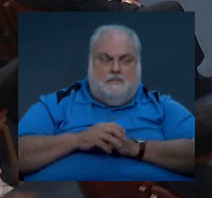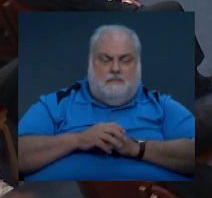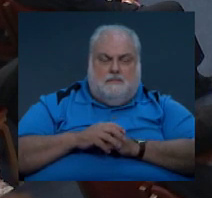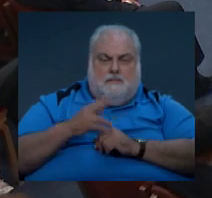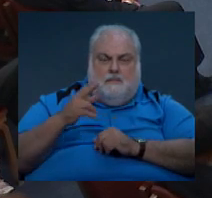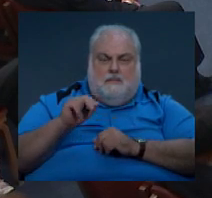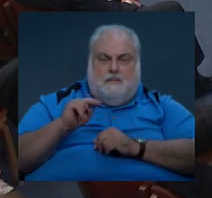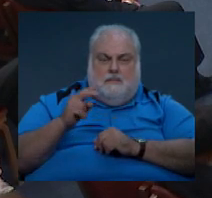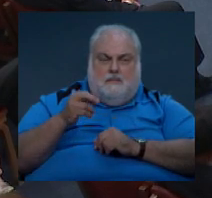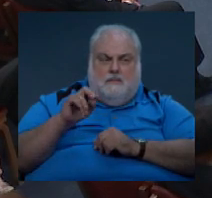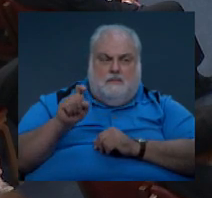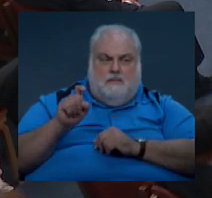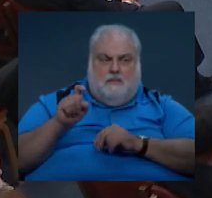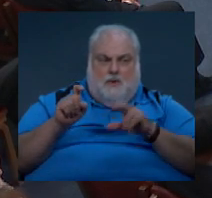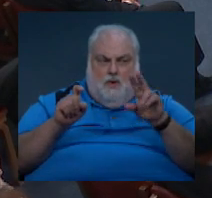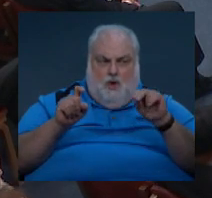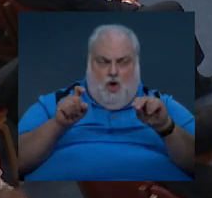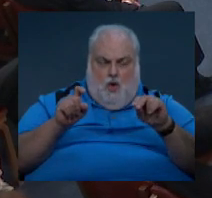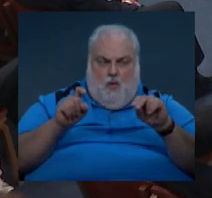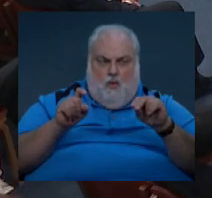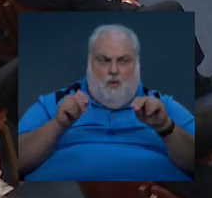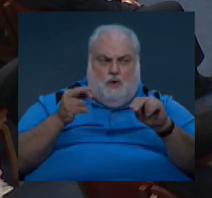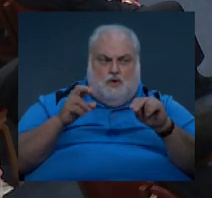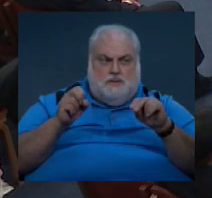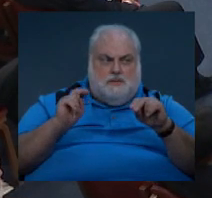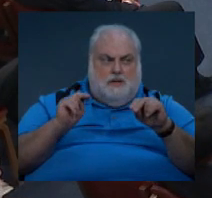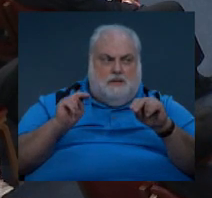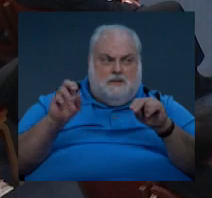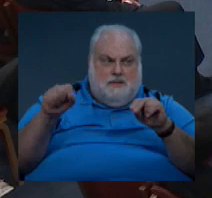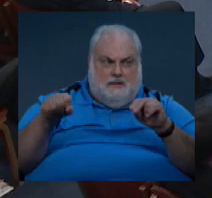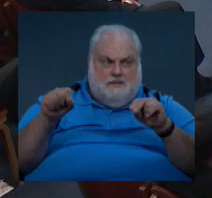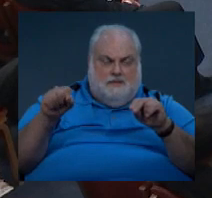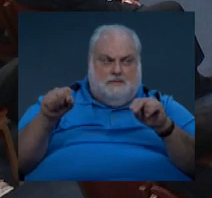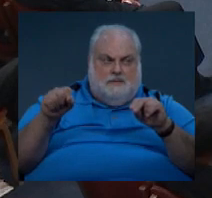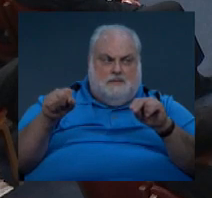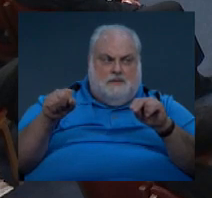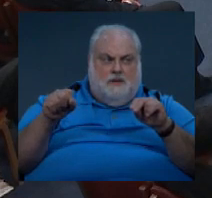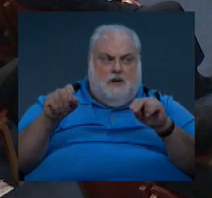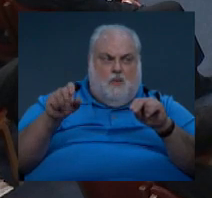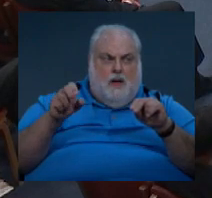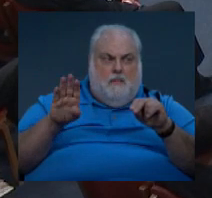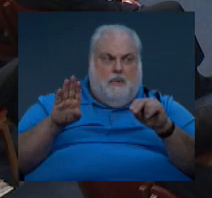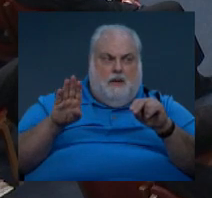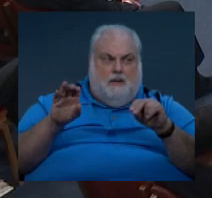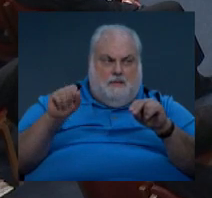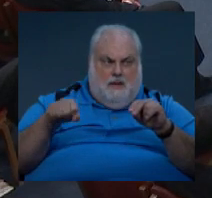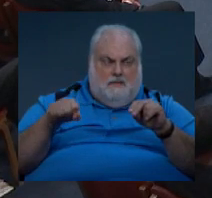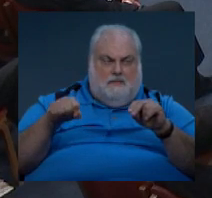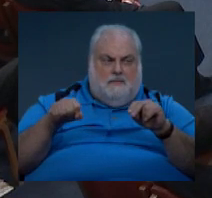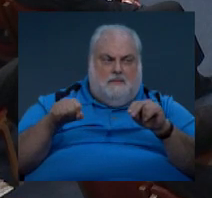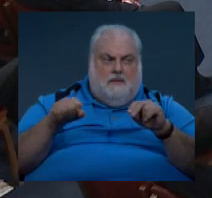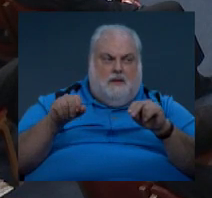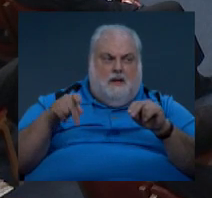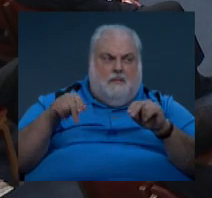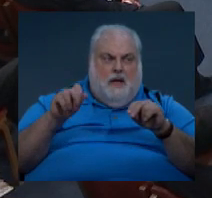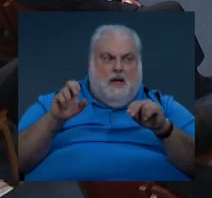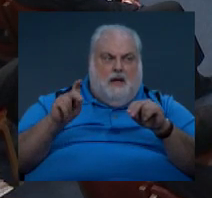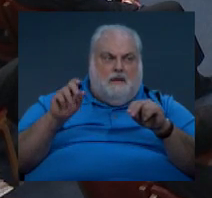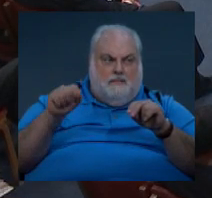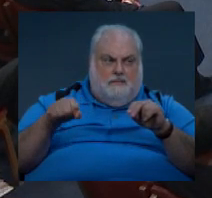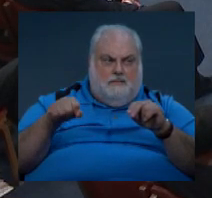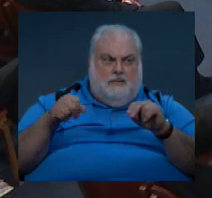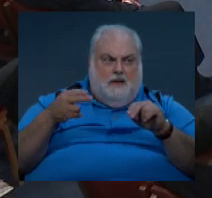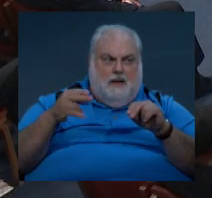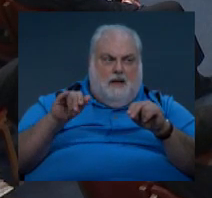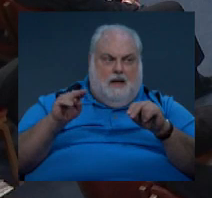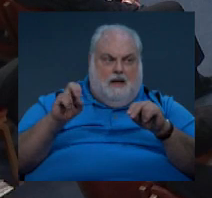Director Hendricks? Nay. Director Richardson? Aye. Director Webb? Aye. Director Peck? Aye.